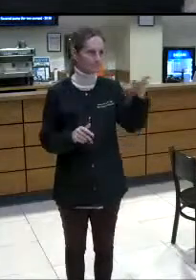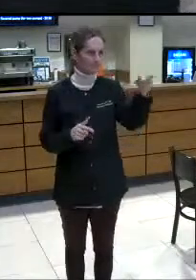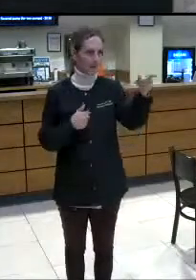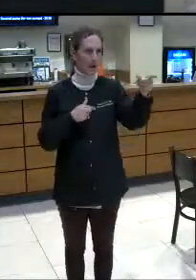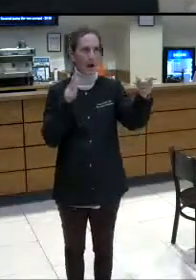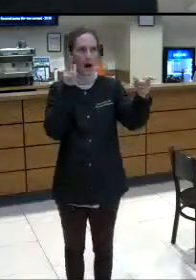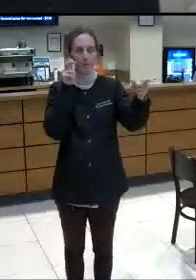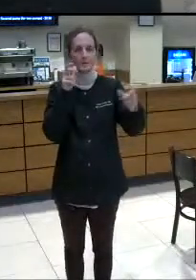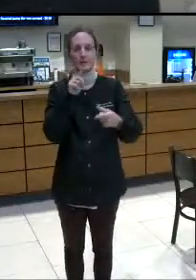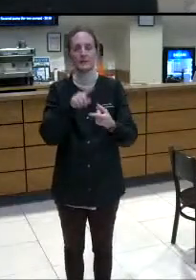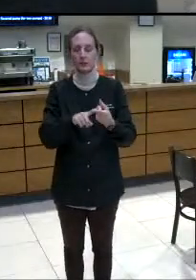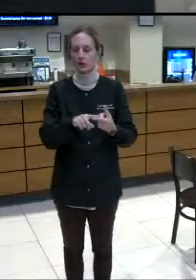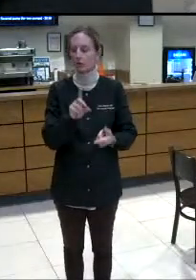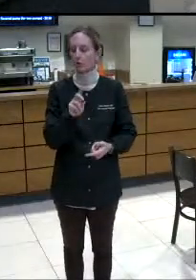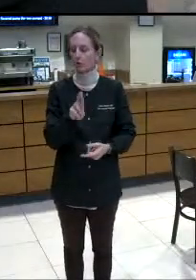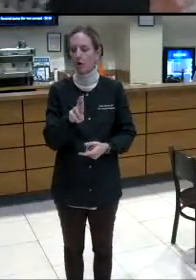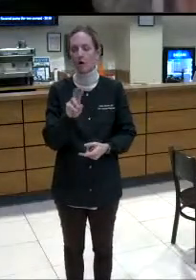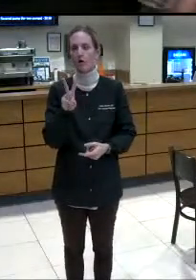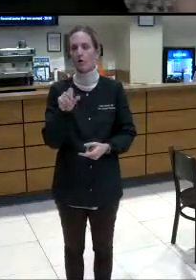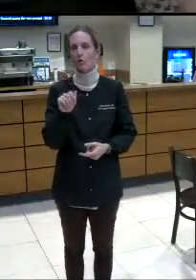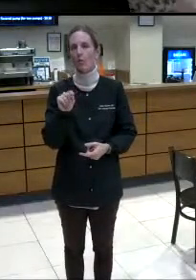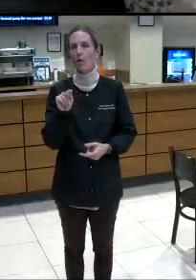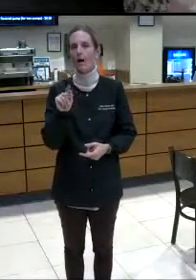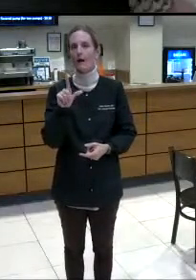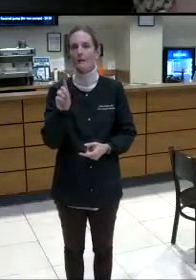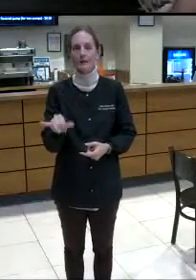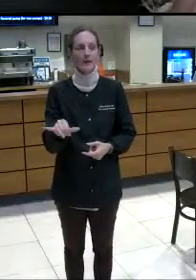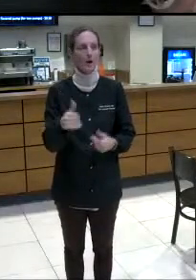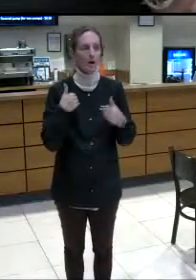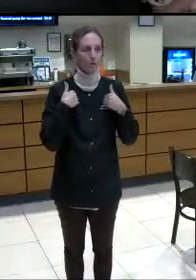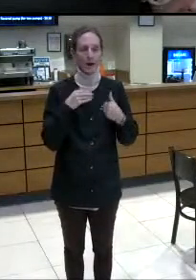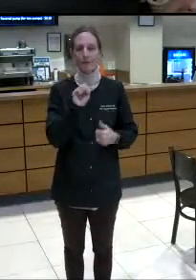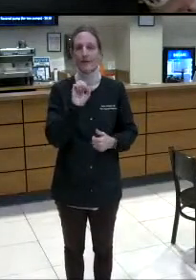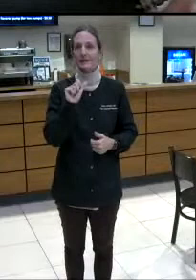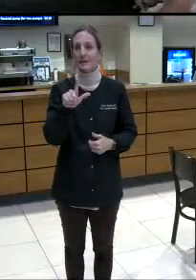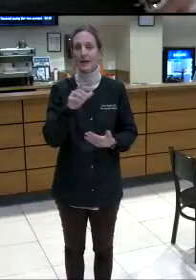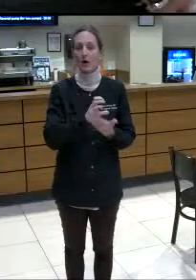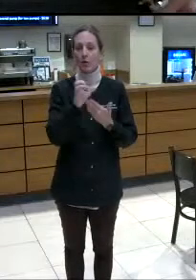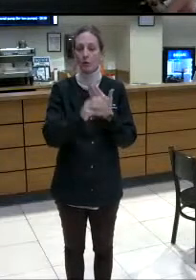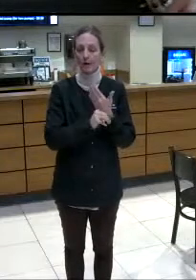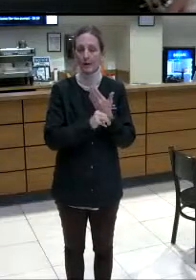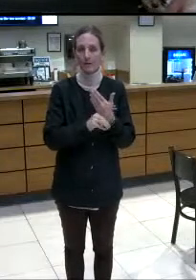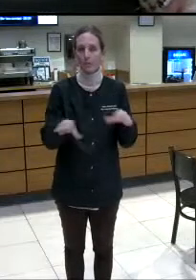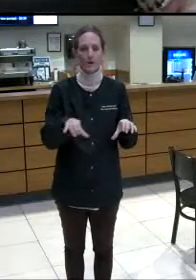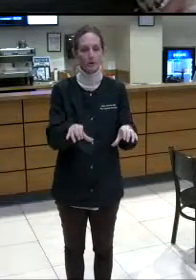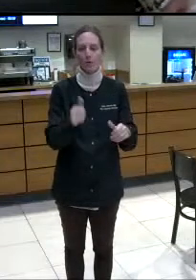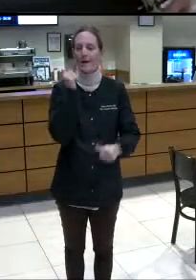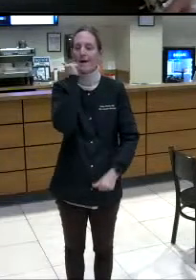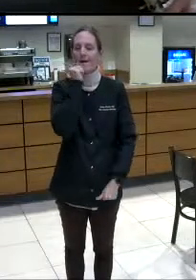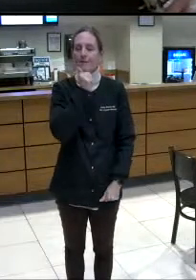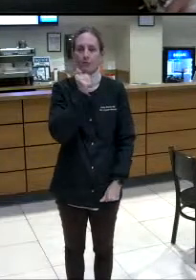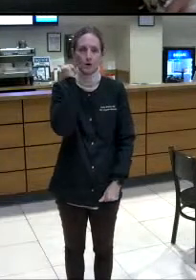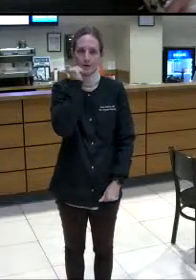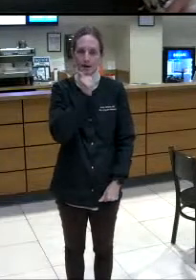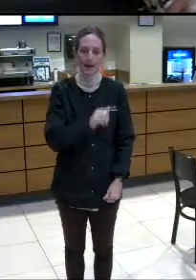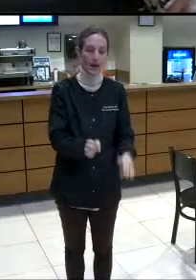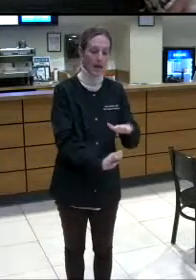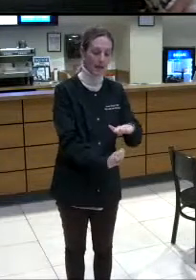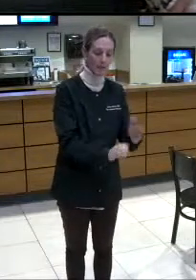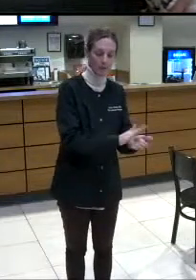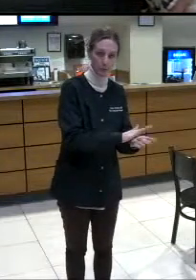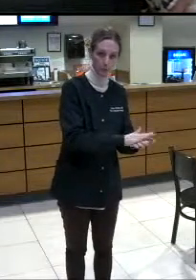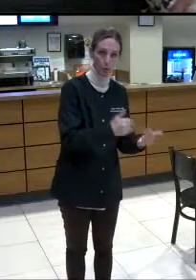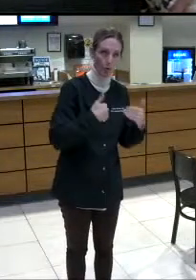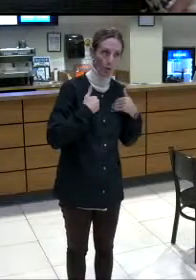We also have our SEL curriculum that are implemented every day. So in our elementary school, we